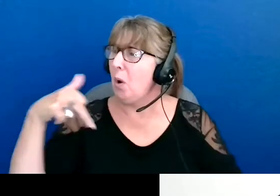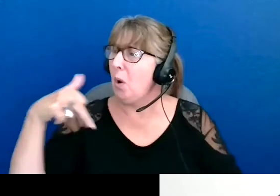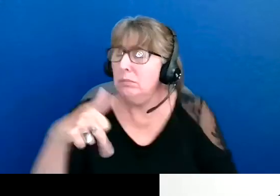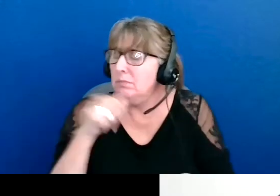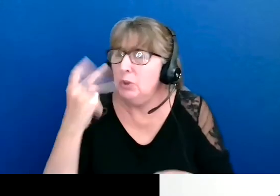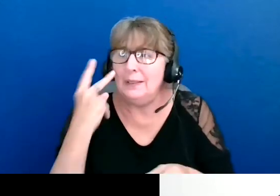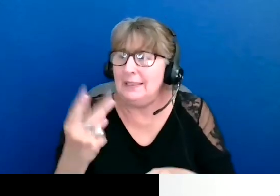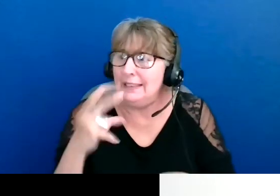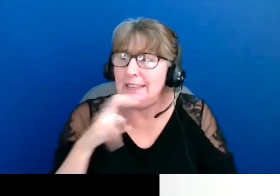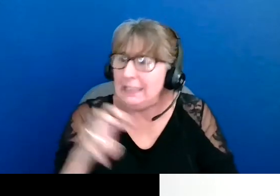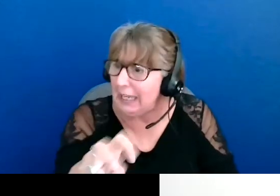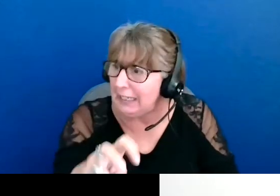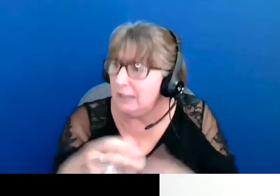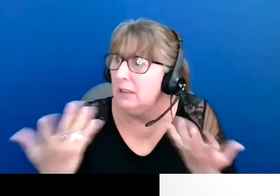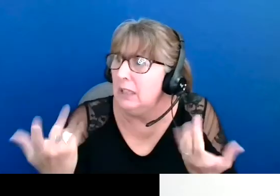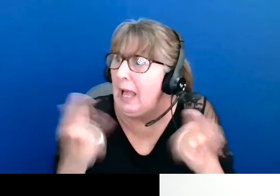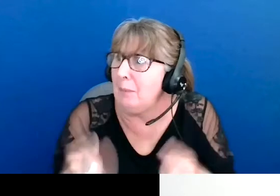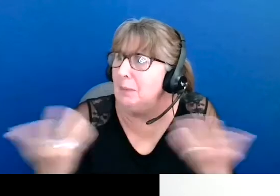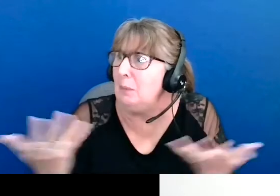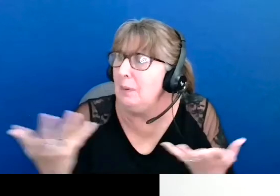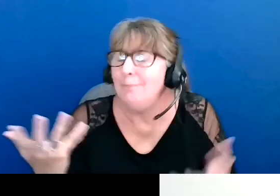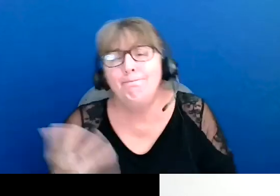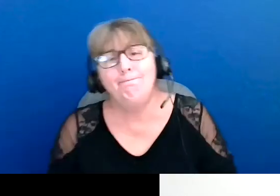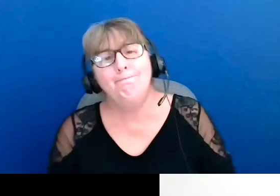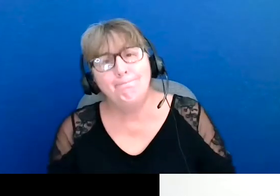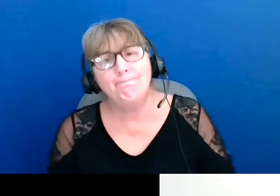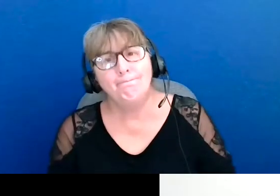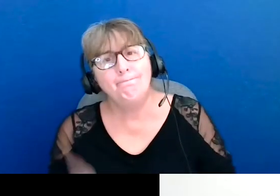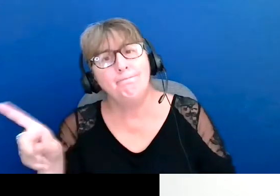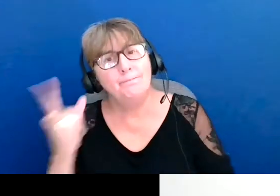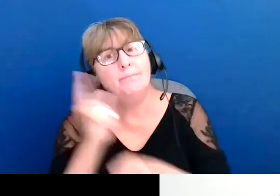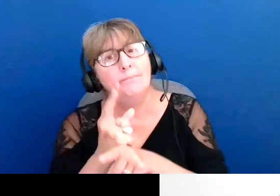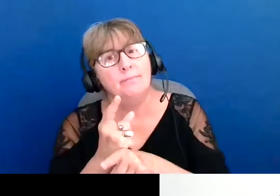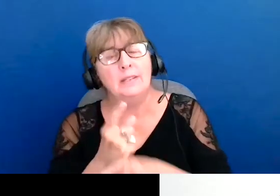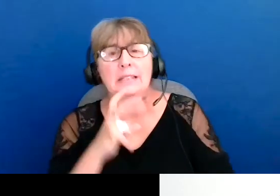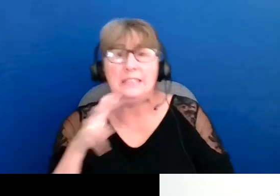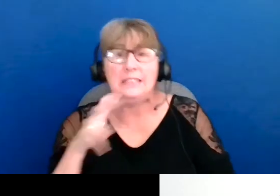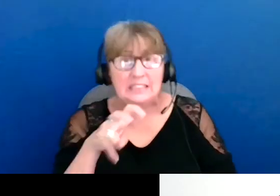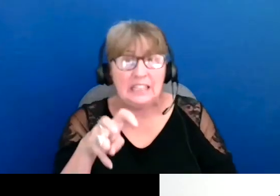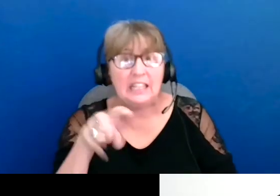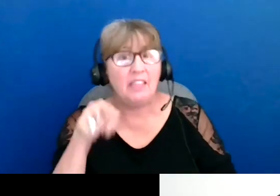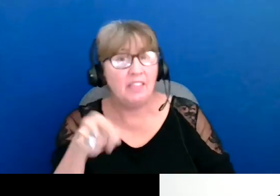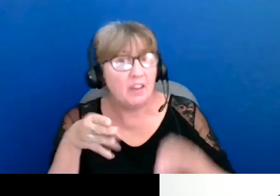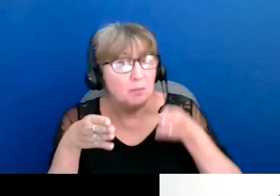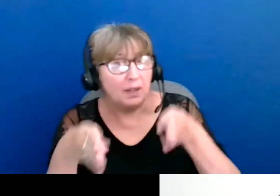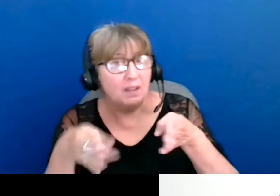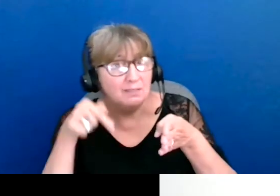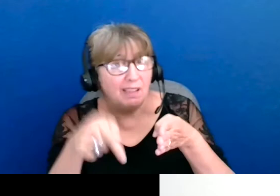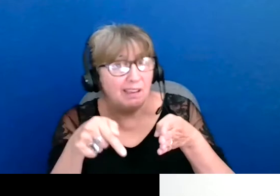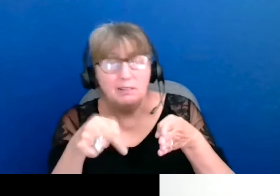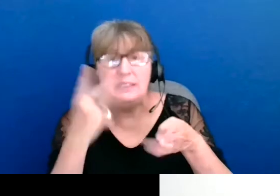what? And they were right. If there's a snake on the path, I won't see it.